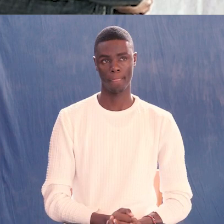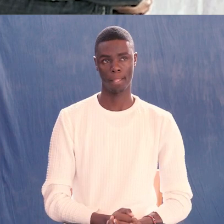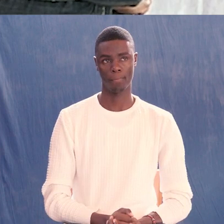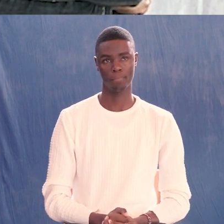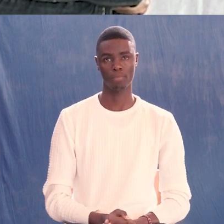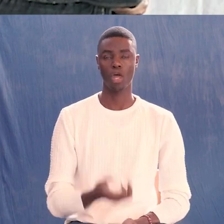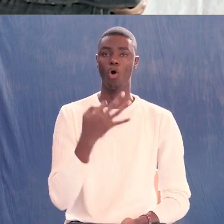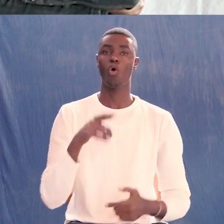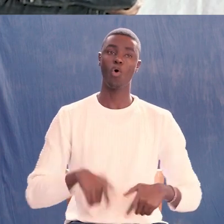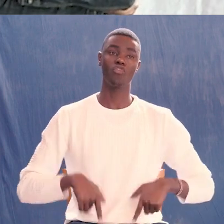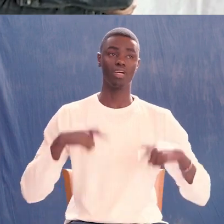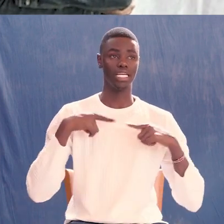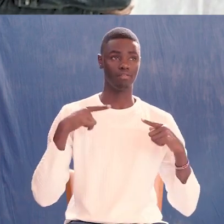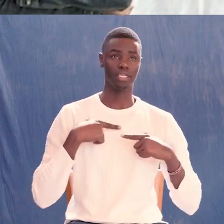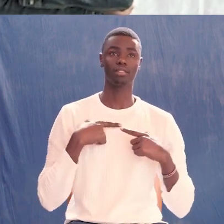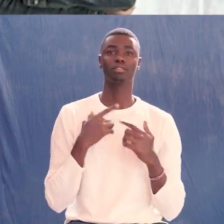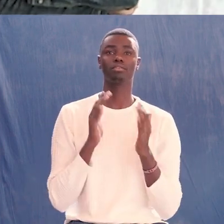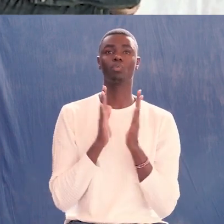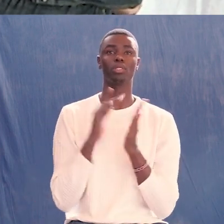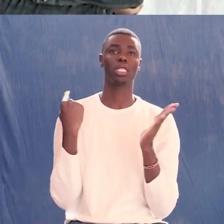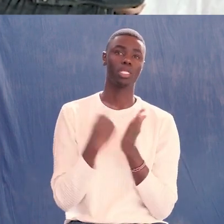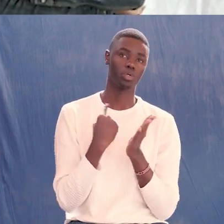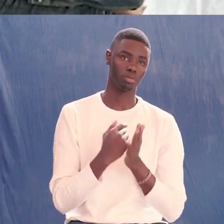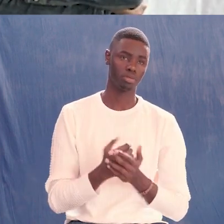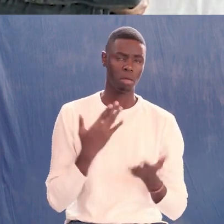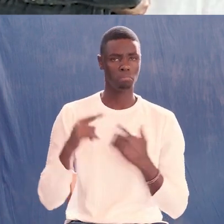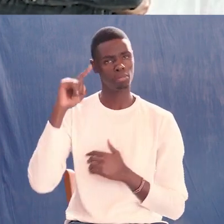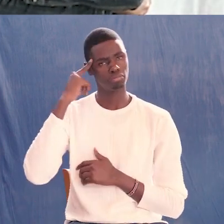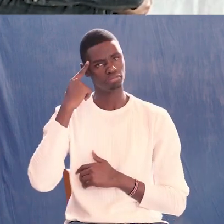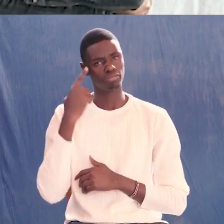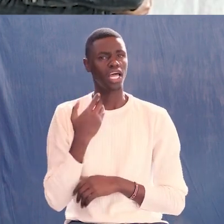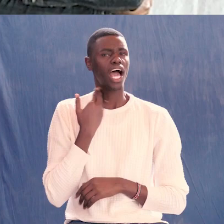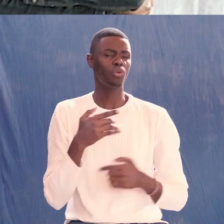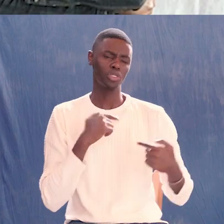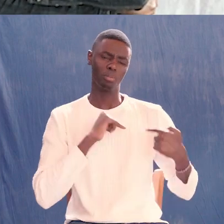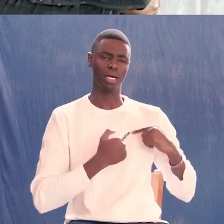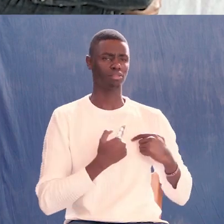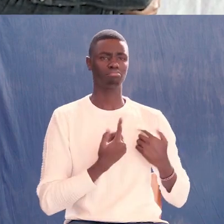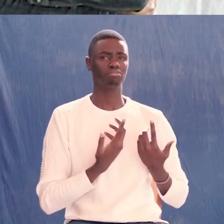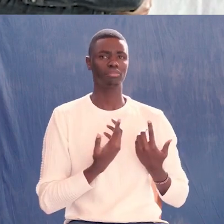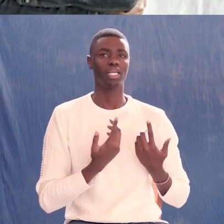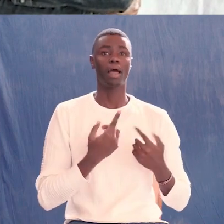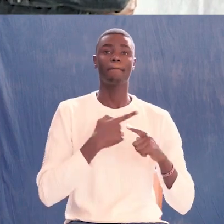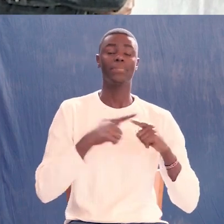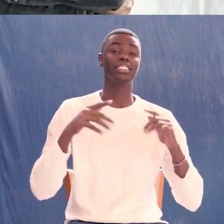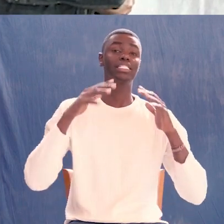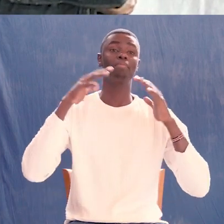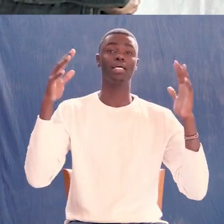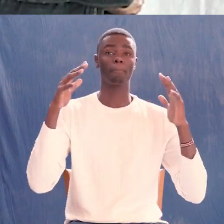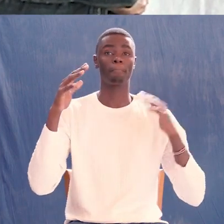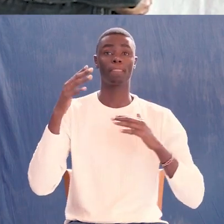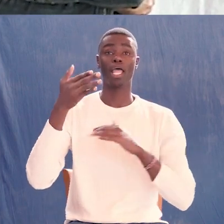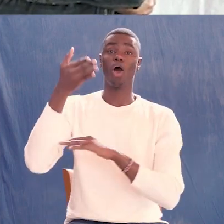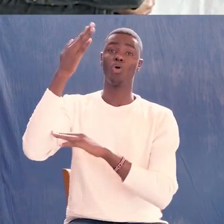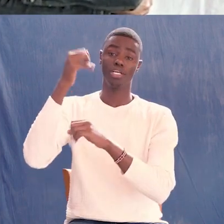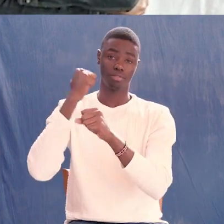of living out the gospel. And you might think, well I don't want to be hurt. It's much bigger than you. God is